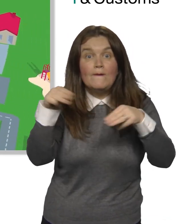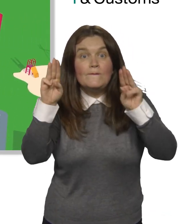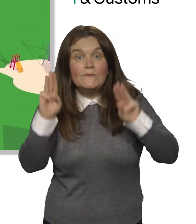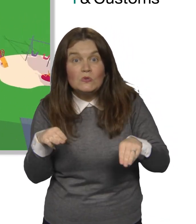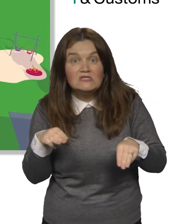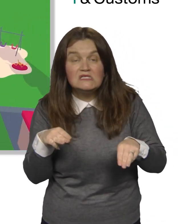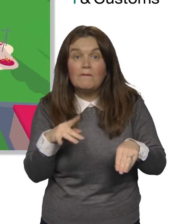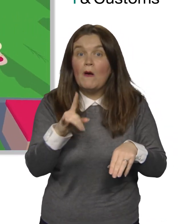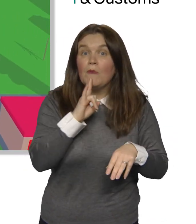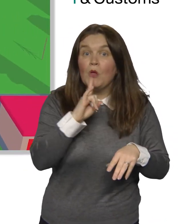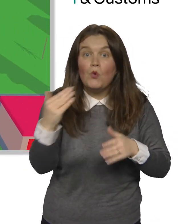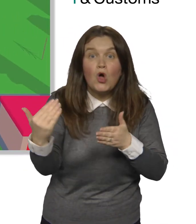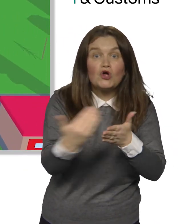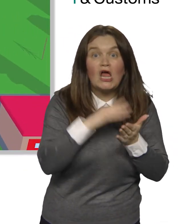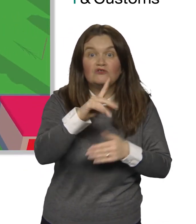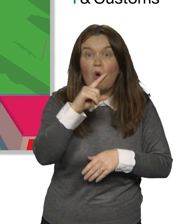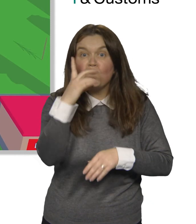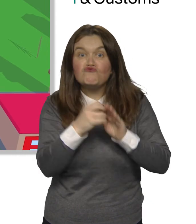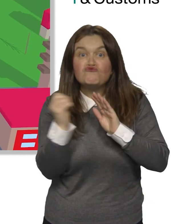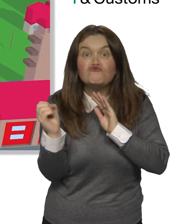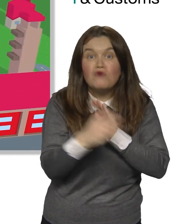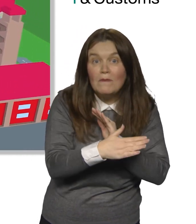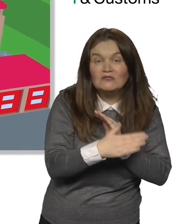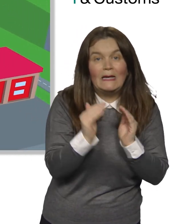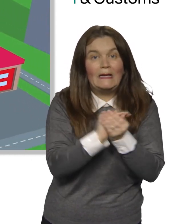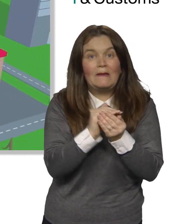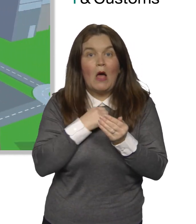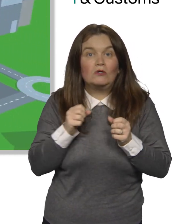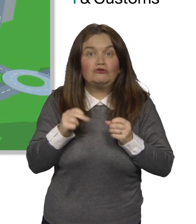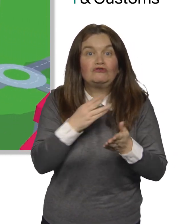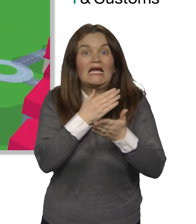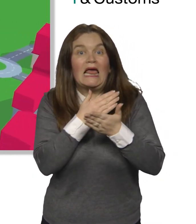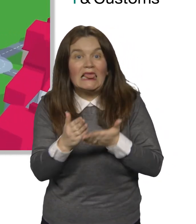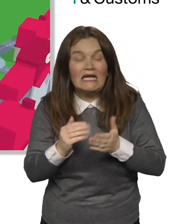libraries, museums, the people who collect our rubbish and keep our streets